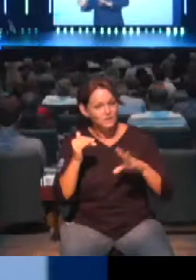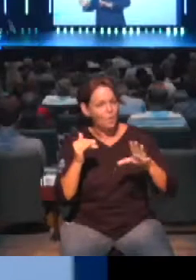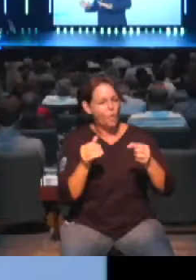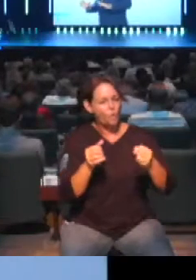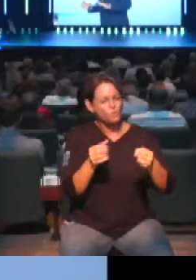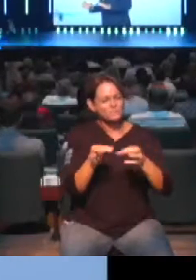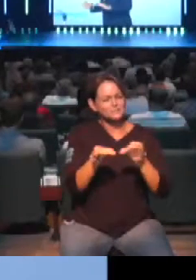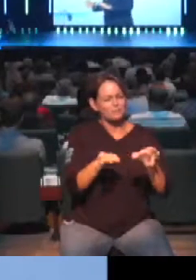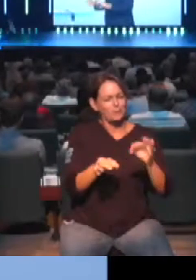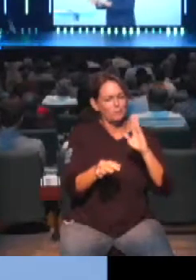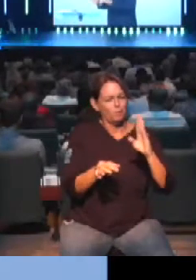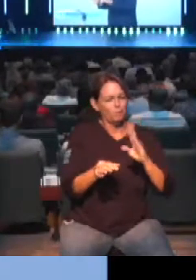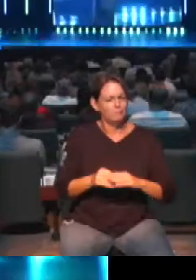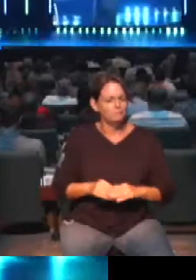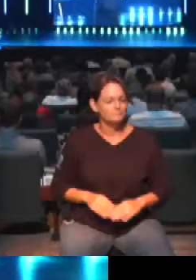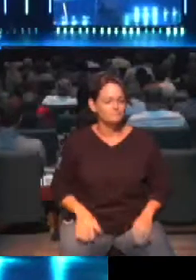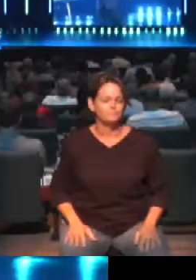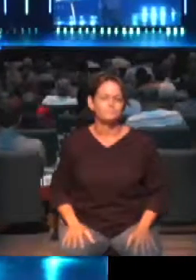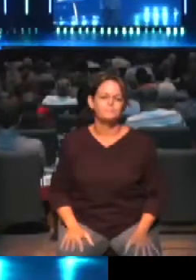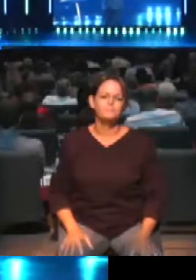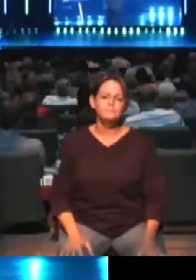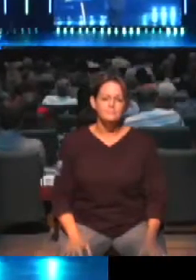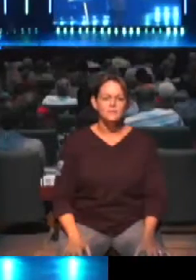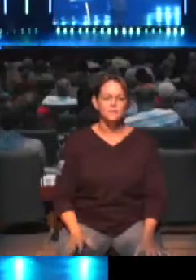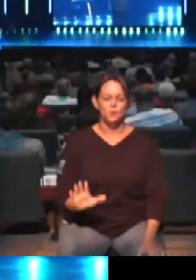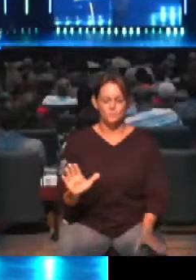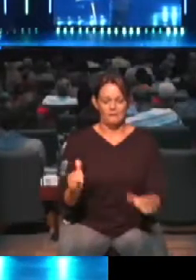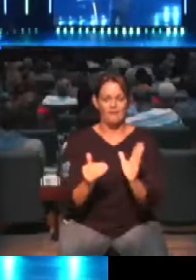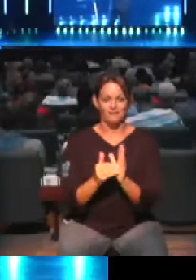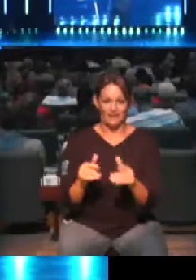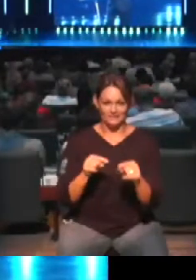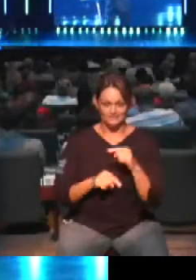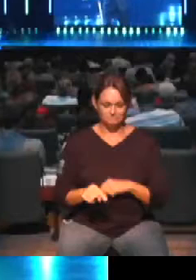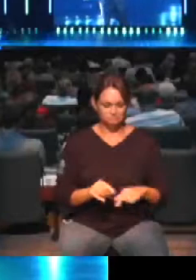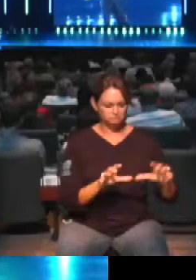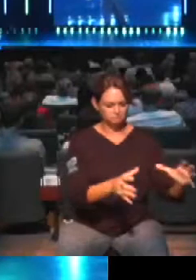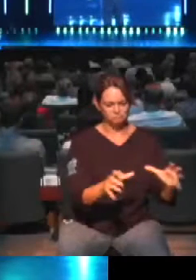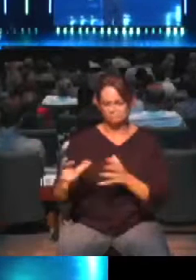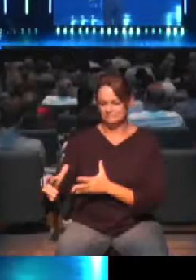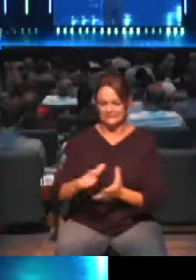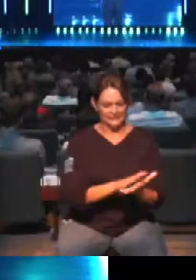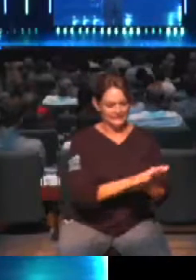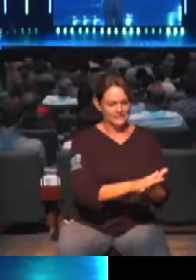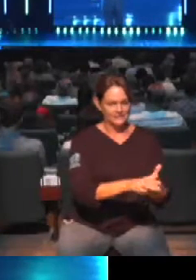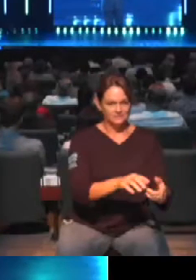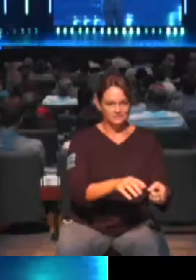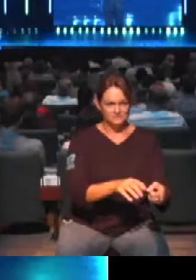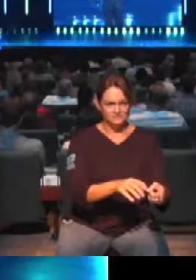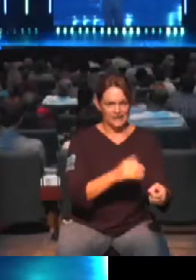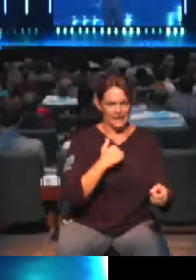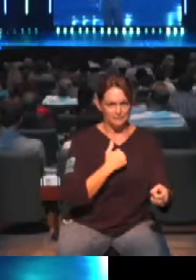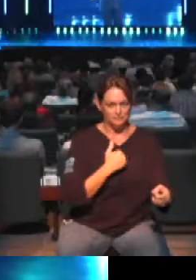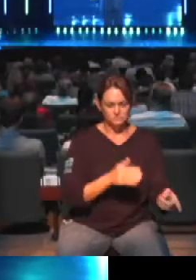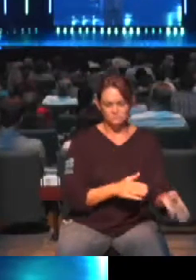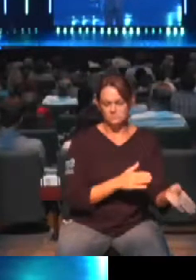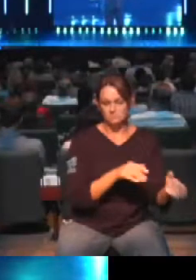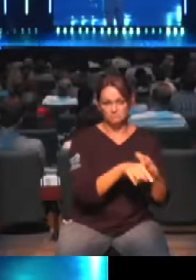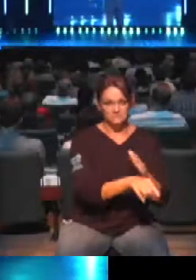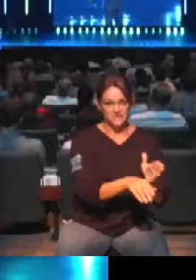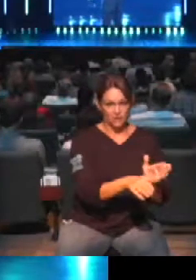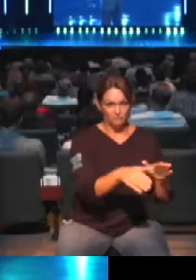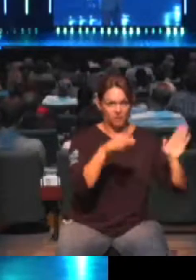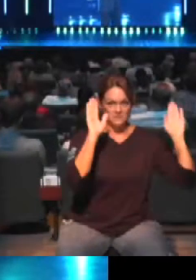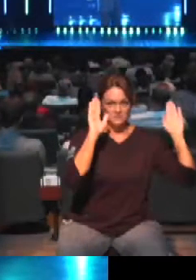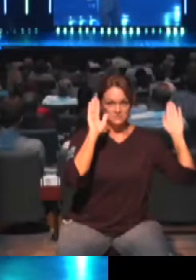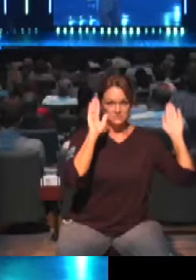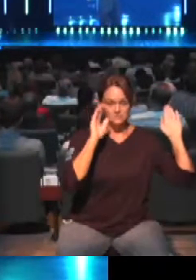okay? So let's go over it again. If it's a clean animal, it has to be sacrificed. If it's an unclean animal, it